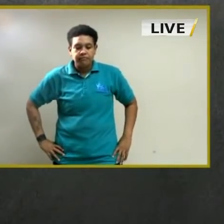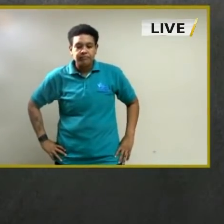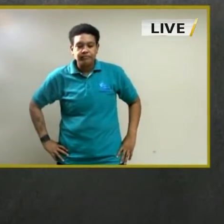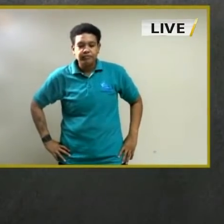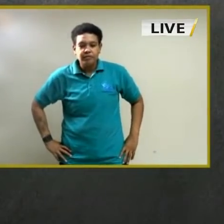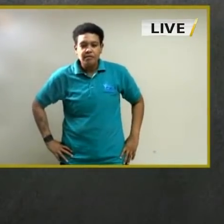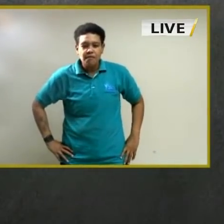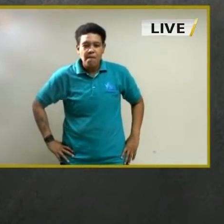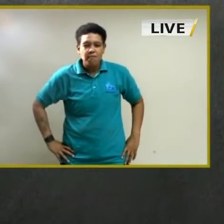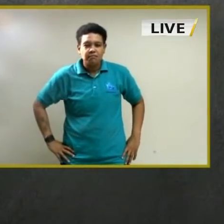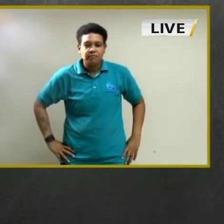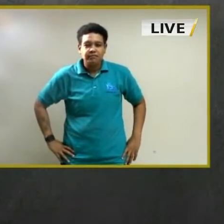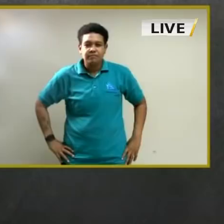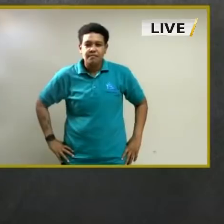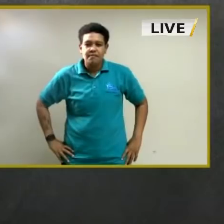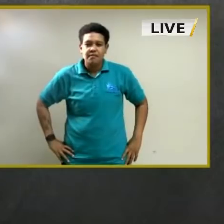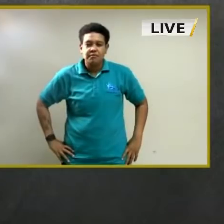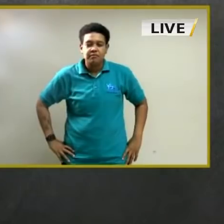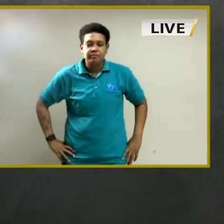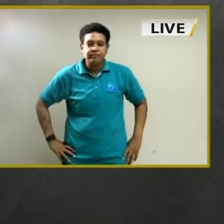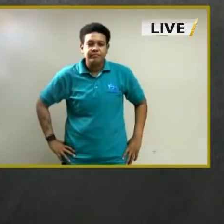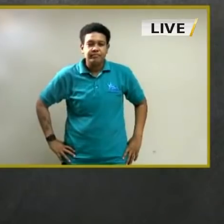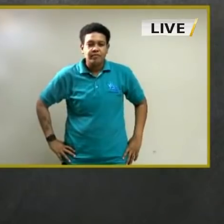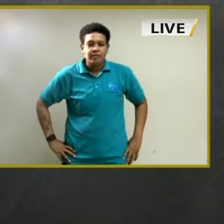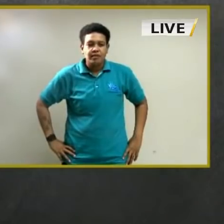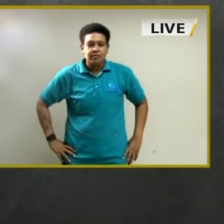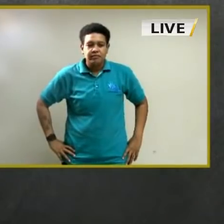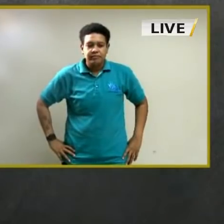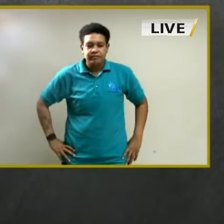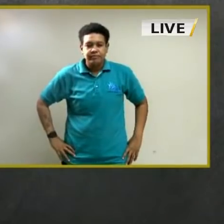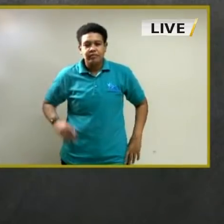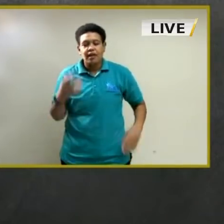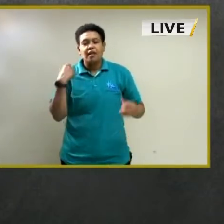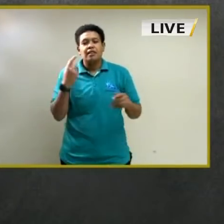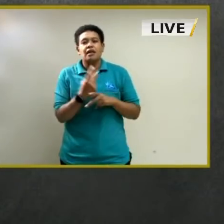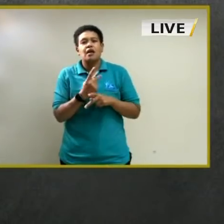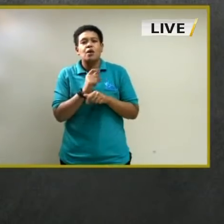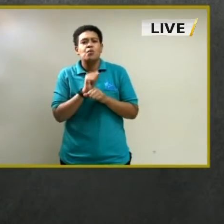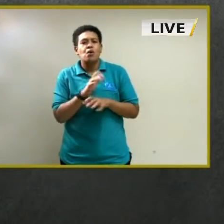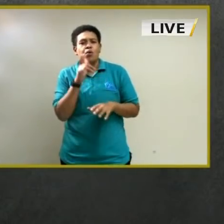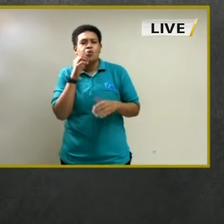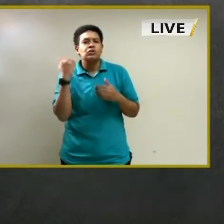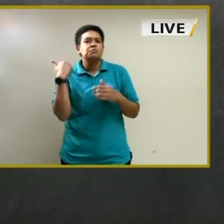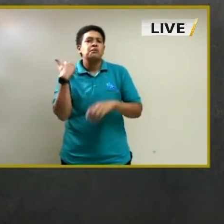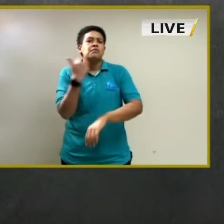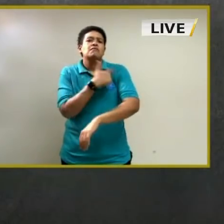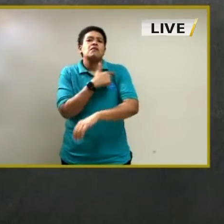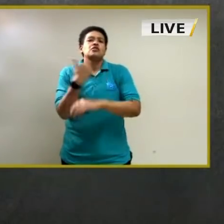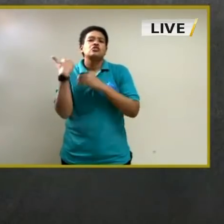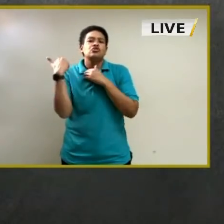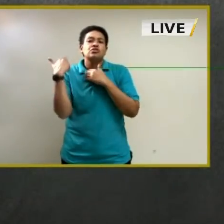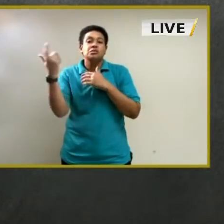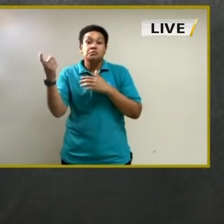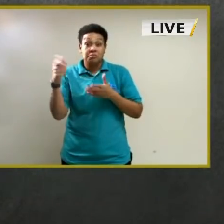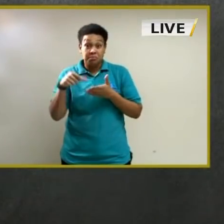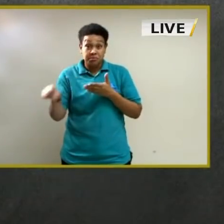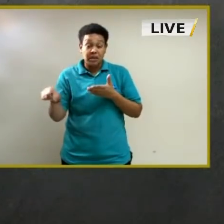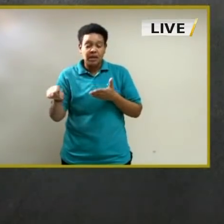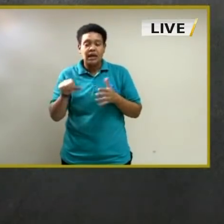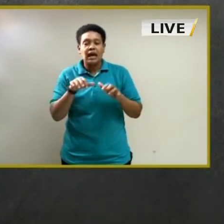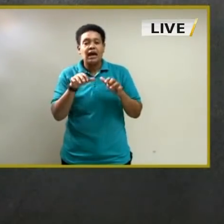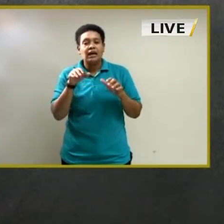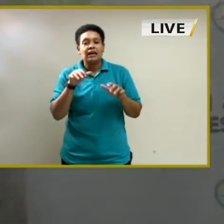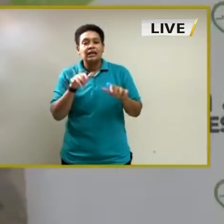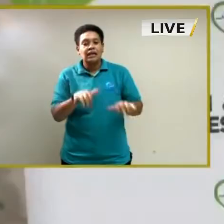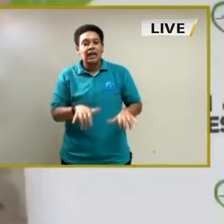been responsible for vaccination duties, whether they have been paid, and also the data entry clerks who are awaiting payment from that